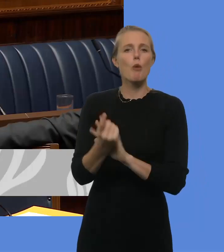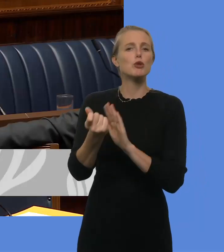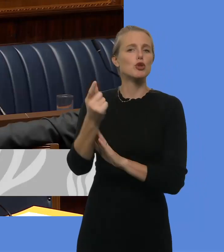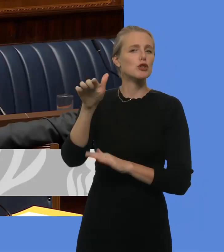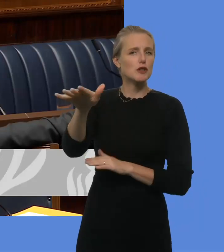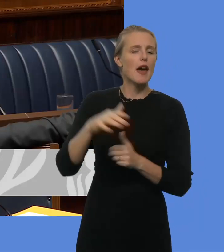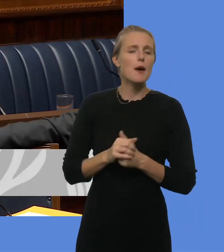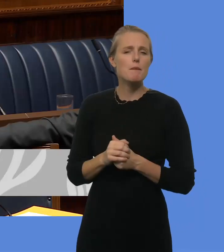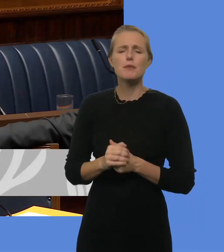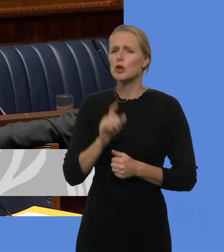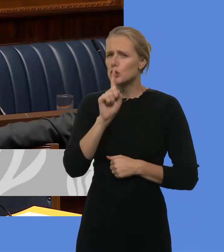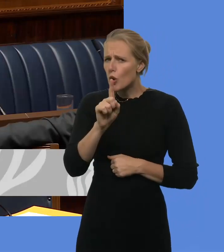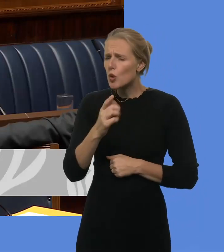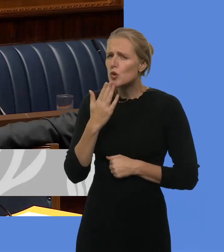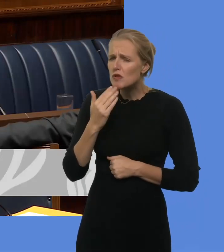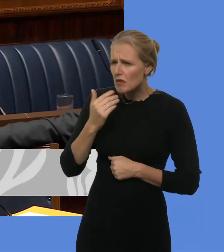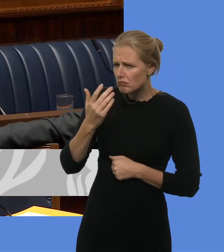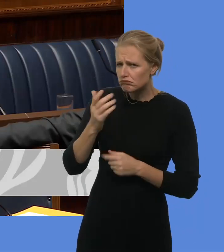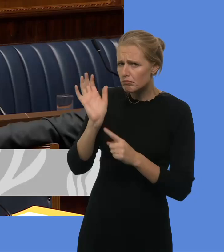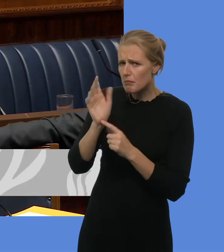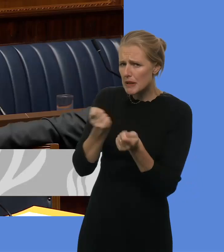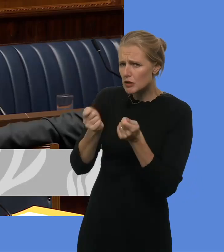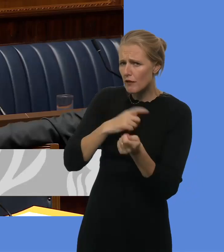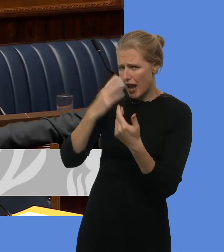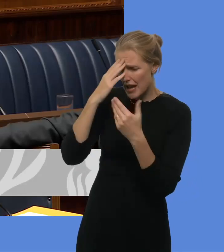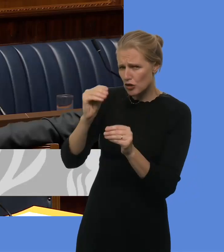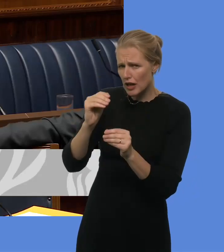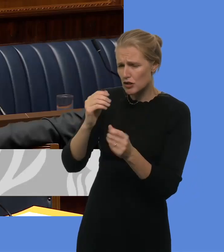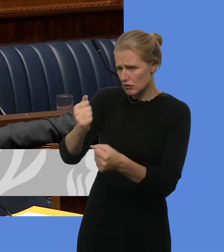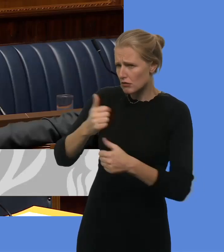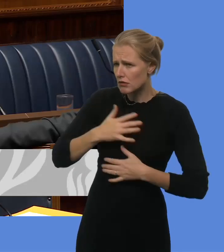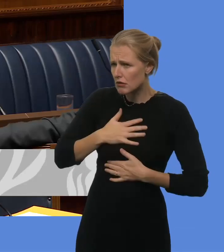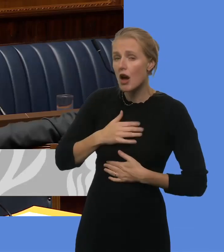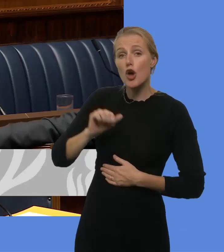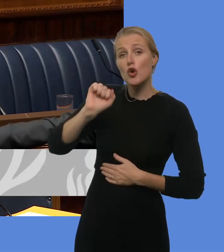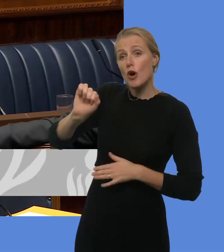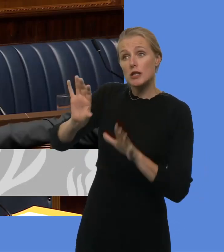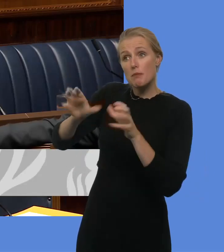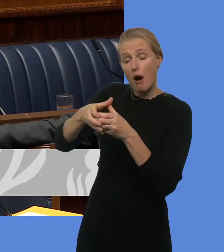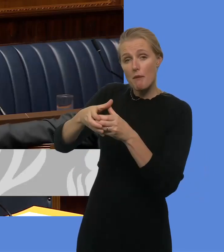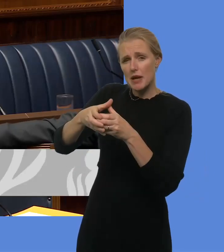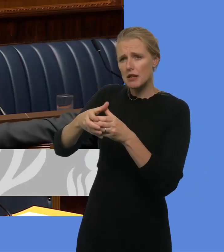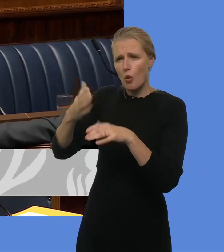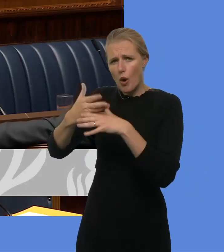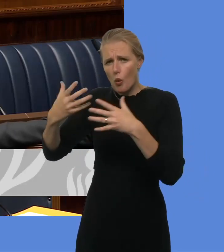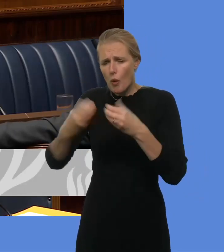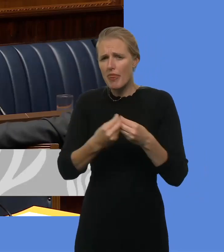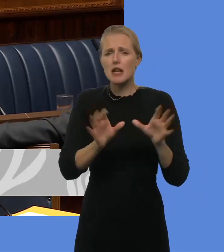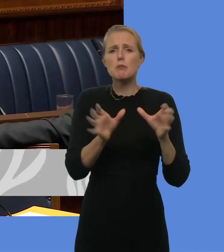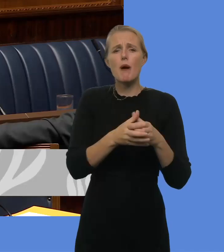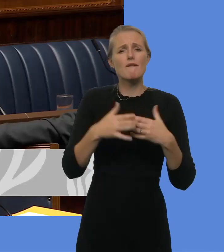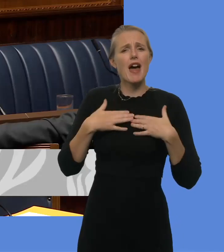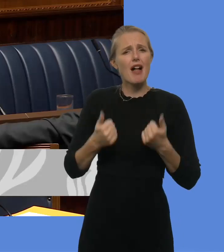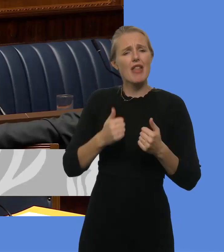to have clarification from the Minister of Education what input his department has had with regard to the Department for Health's Adult Learning